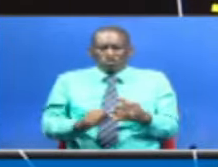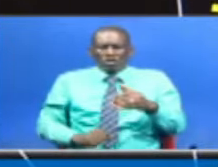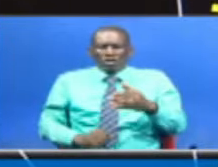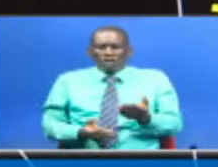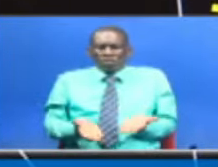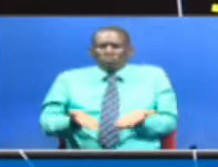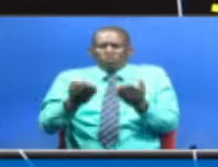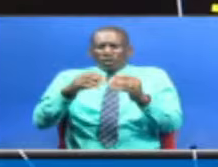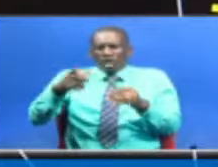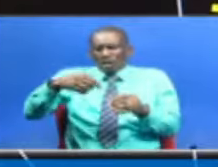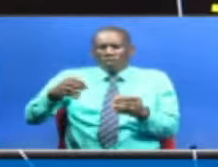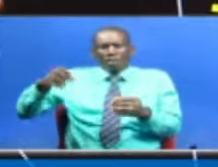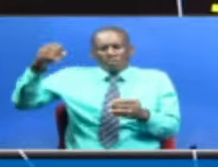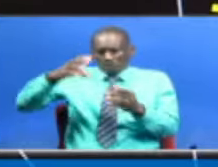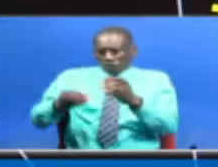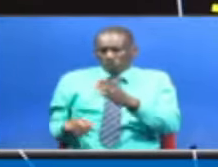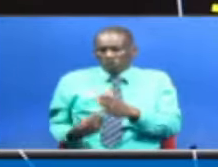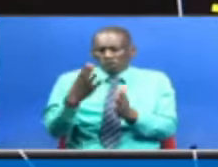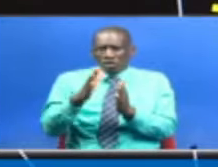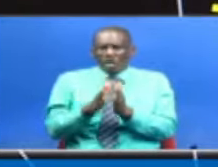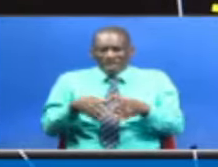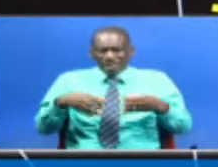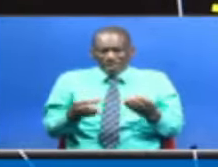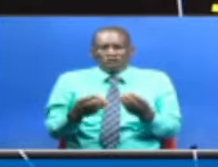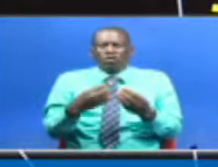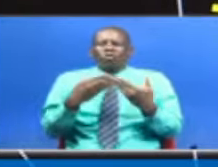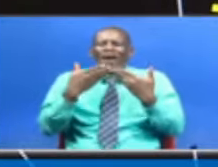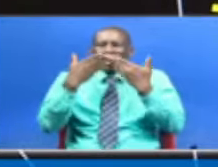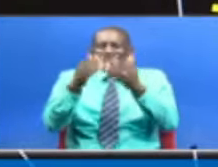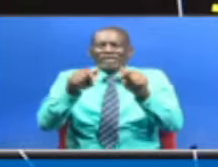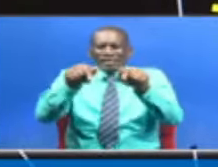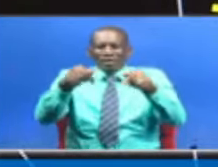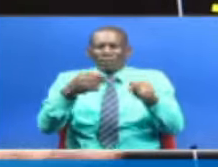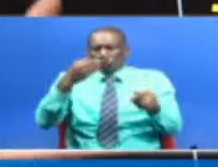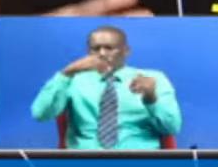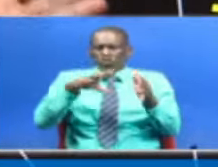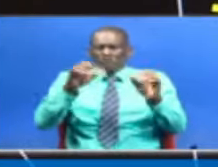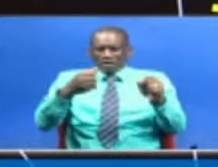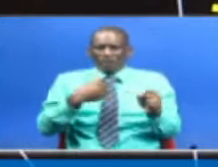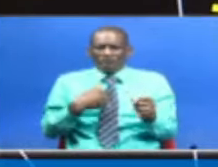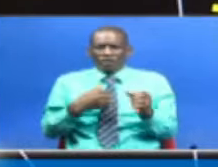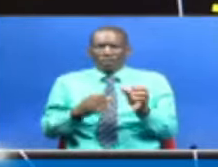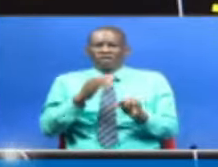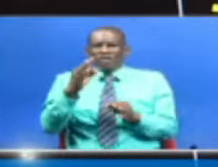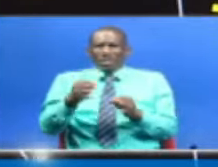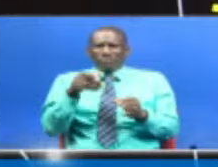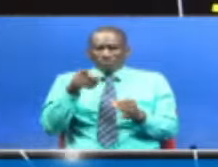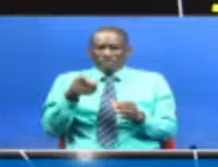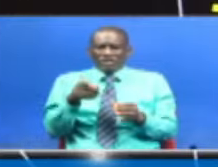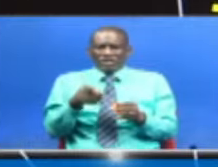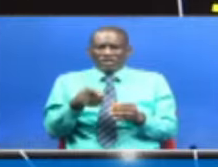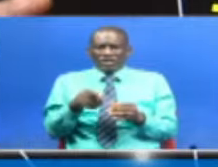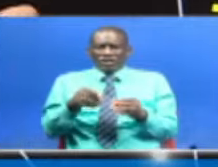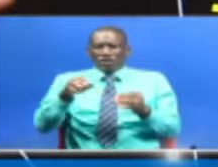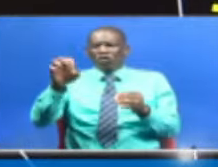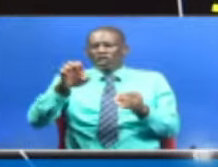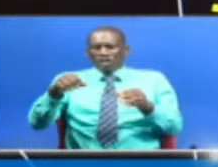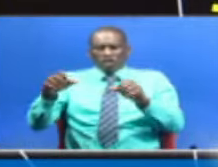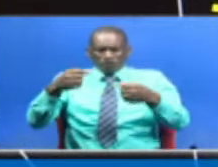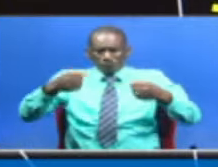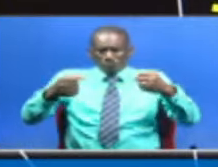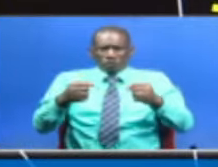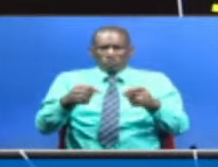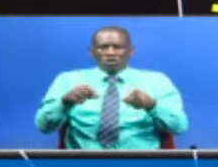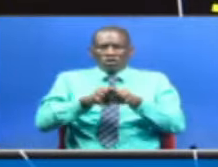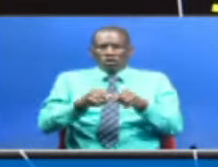and strengthening it to answer to the demand that the consumers would have if on this journey of e-mobility. And likewise, even to